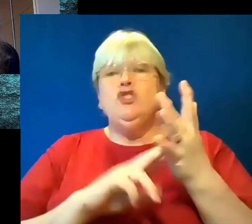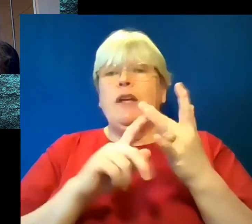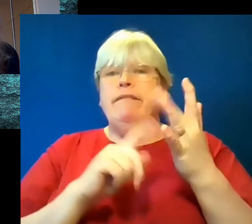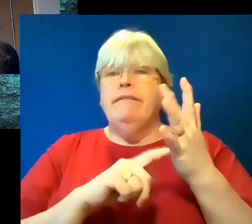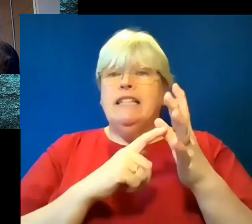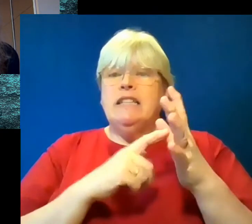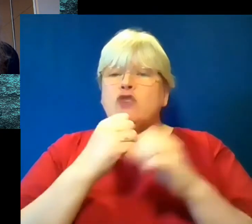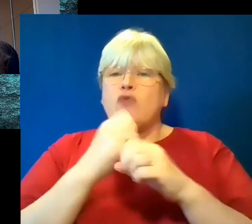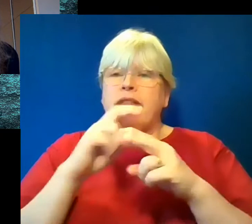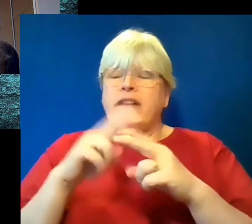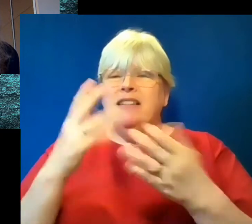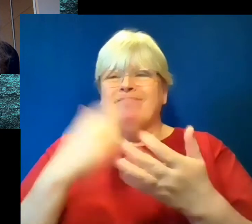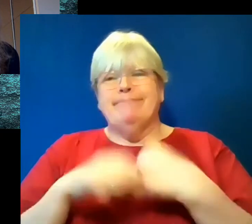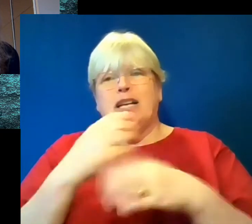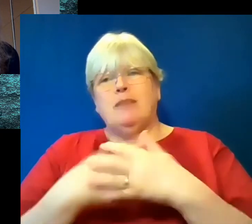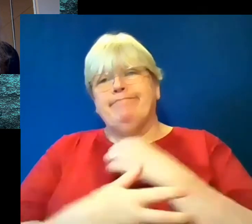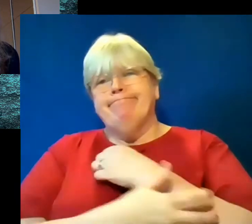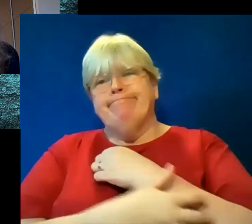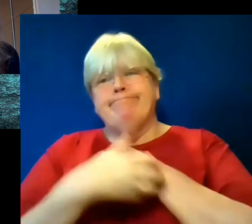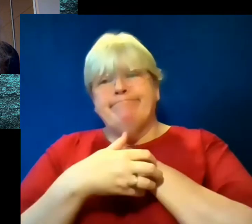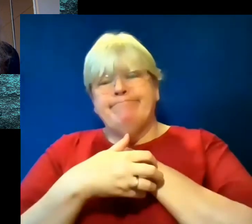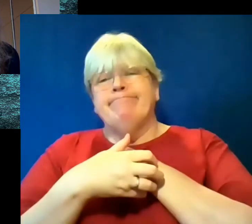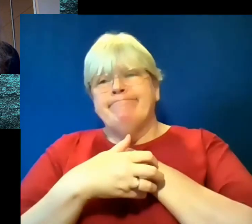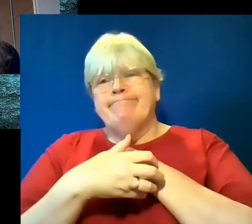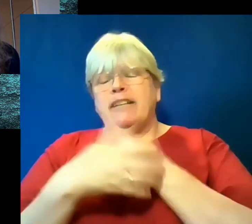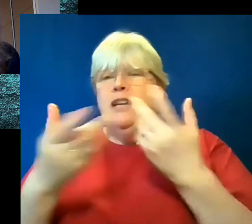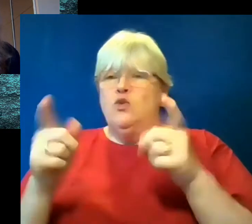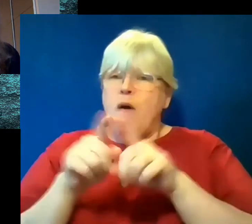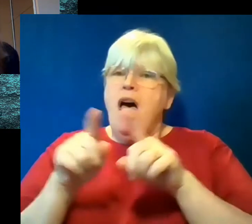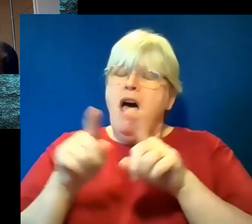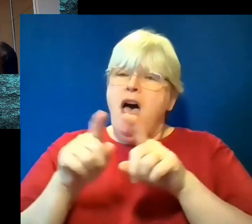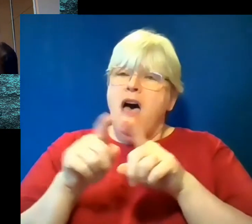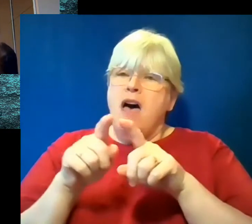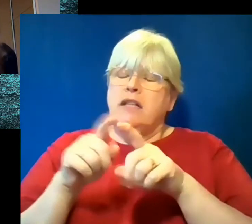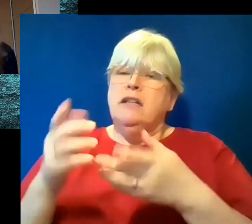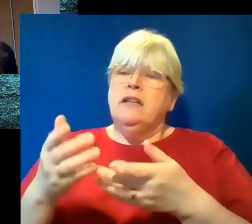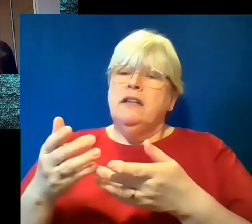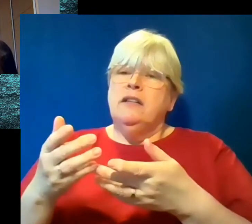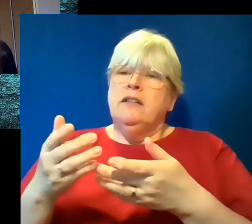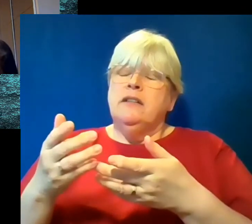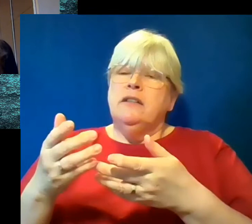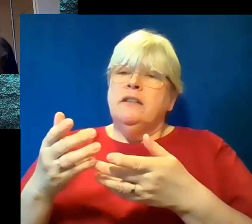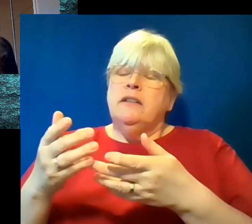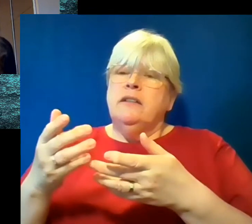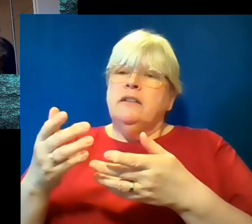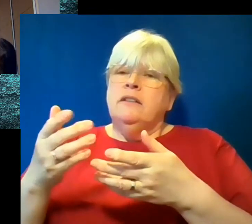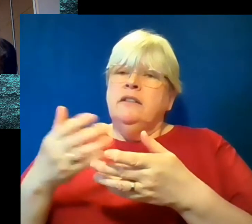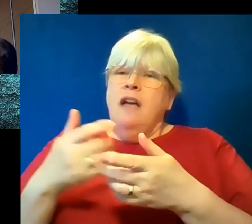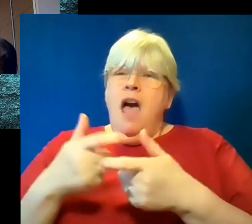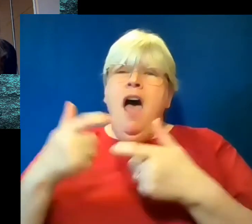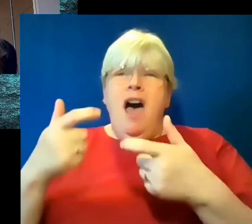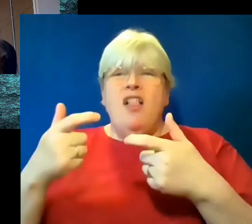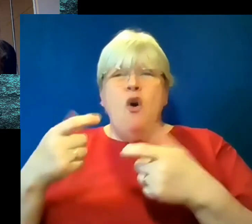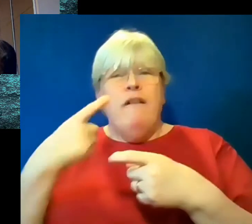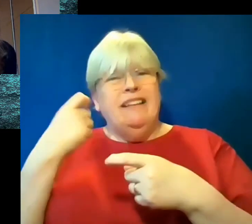on slightly harder times as well. And so there is a lot for the young